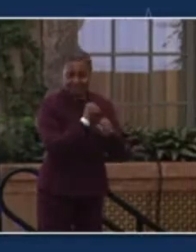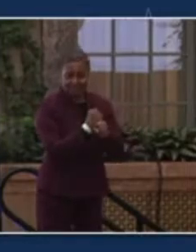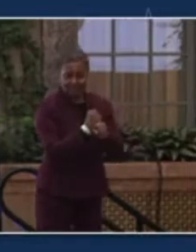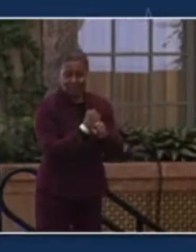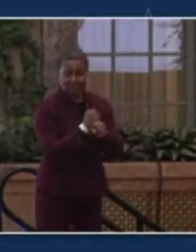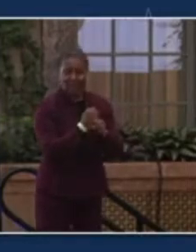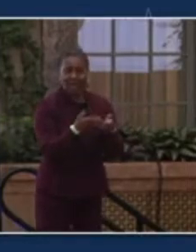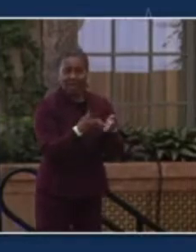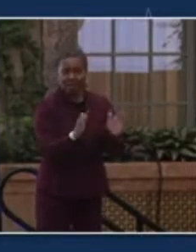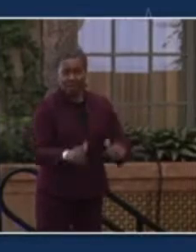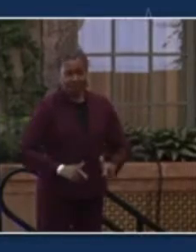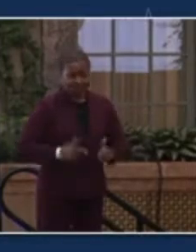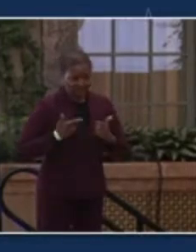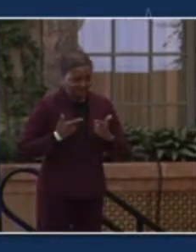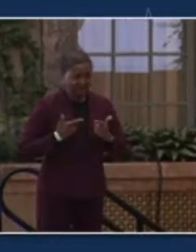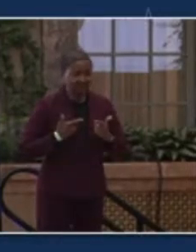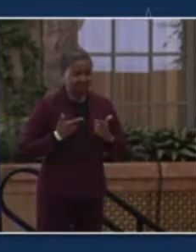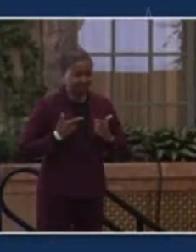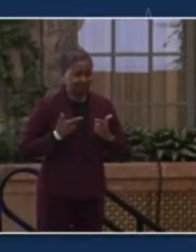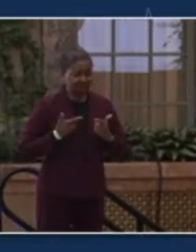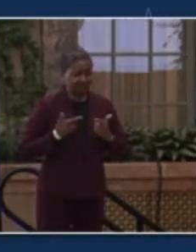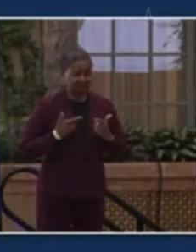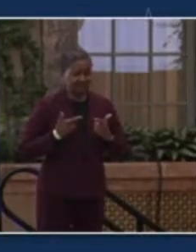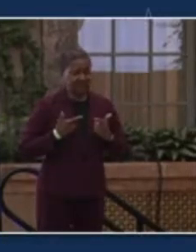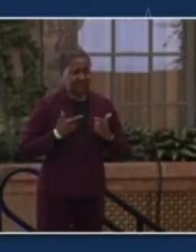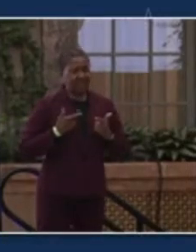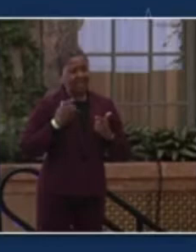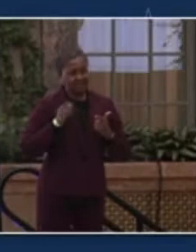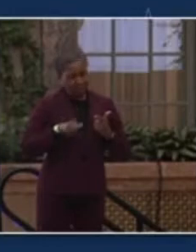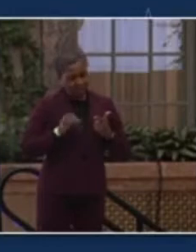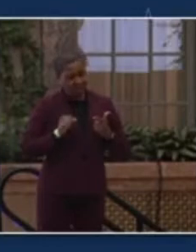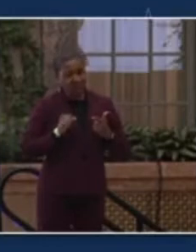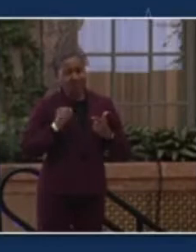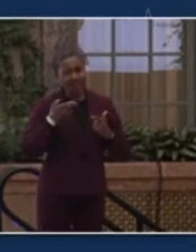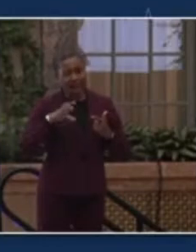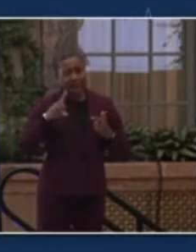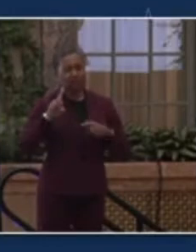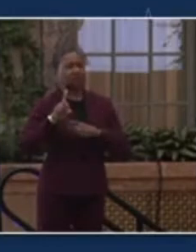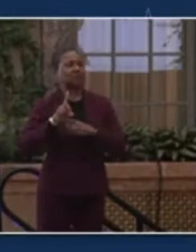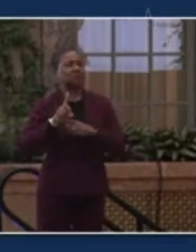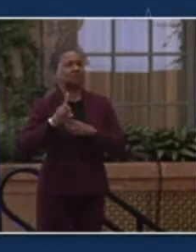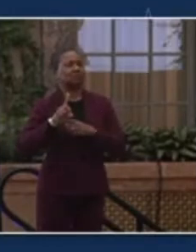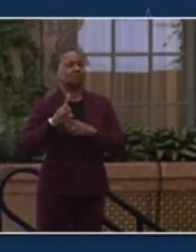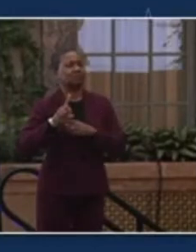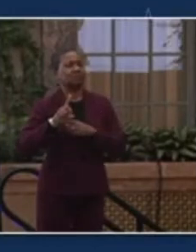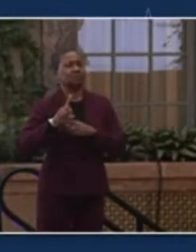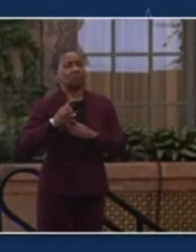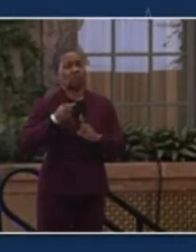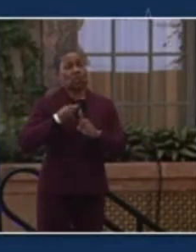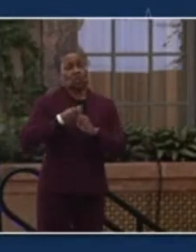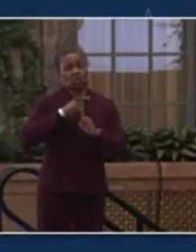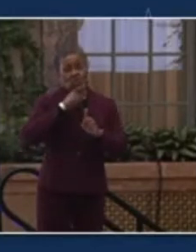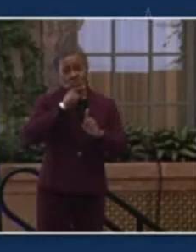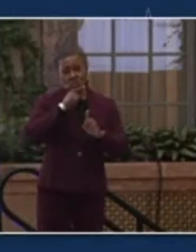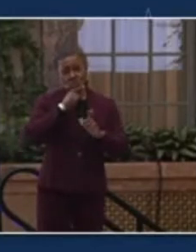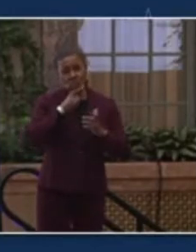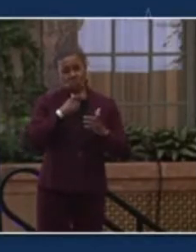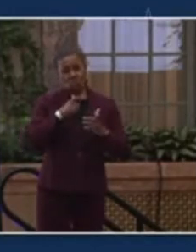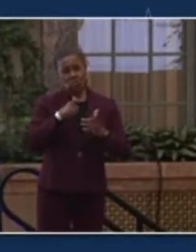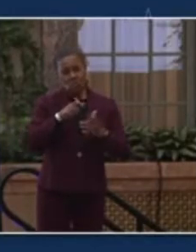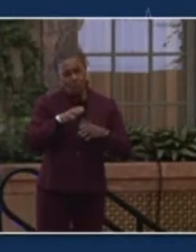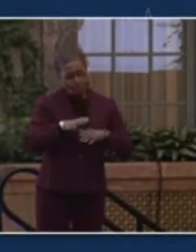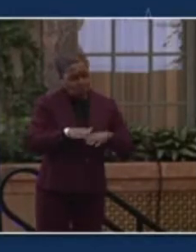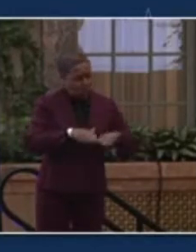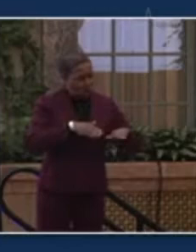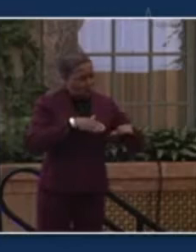in public life. It was Harold who awoke the